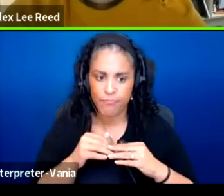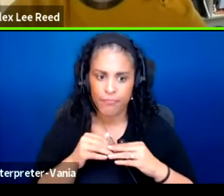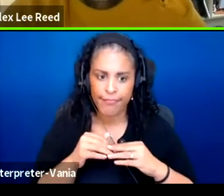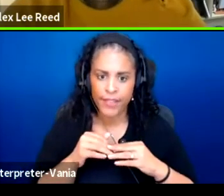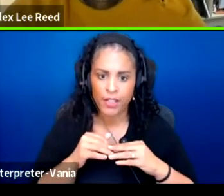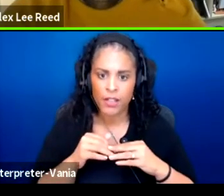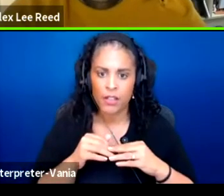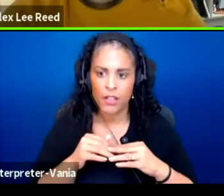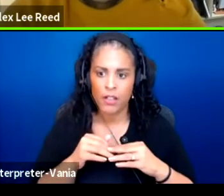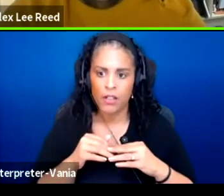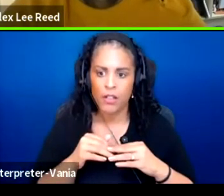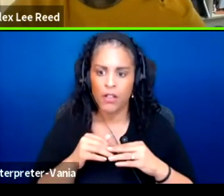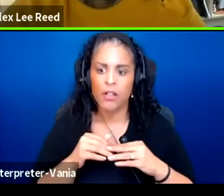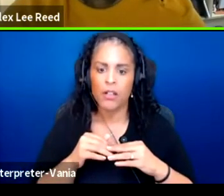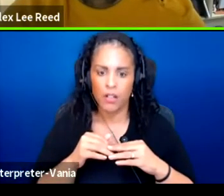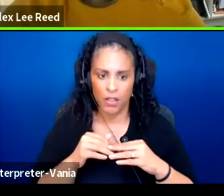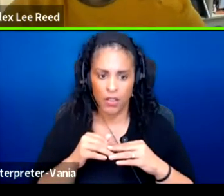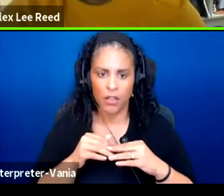So